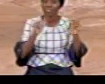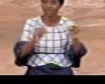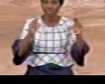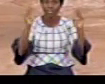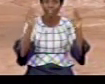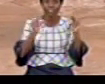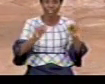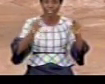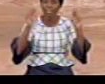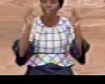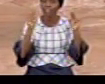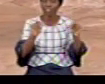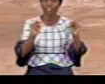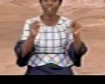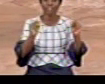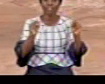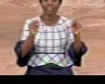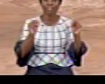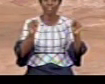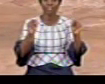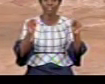No, no, no.